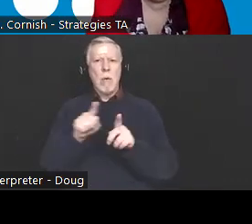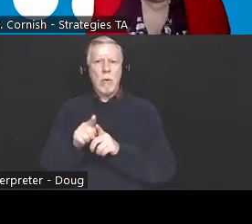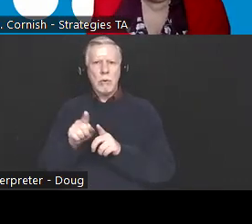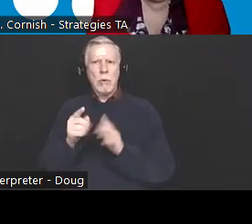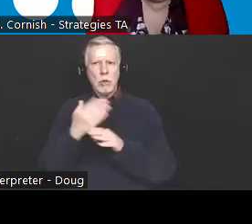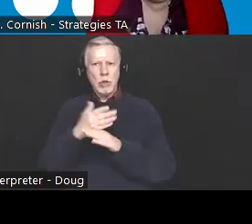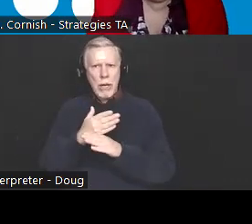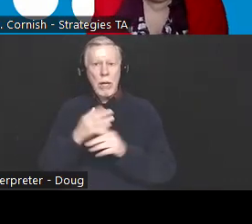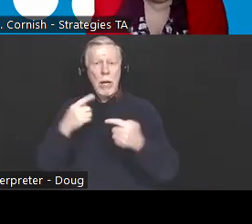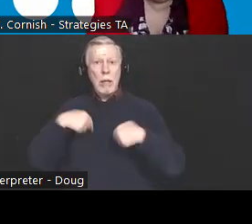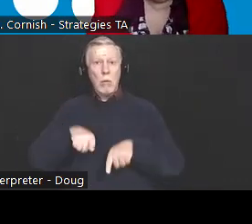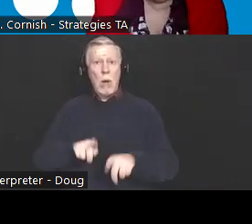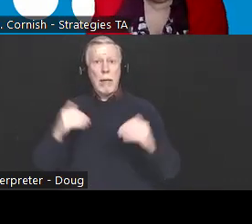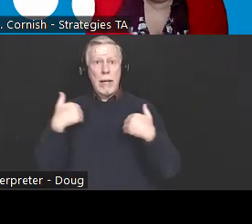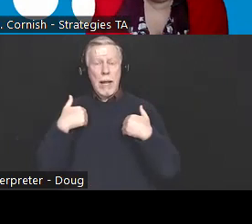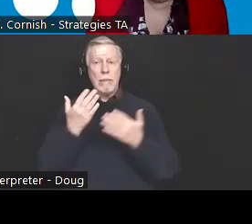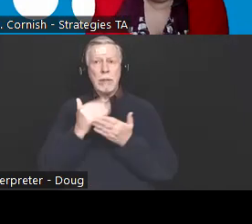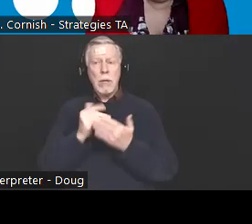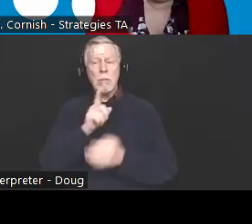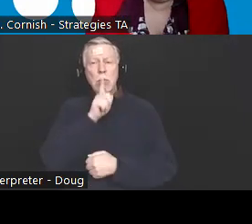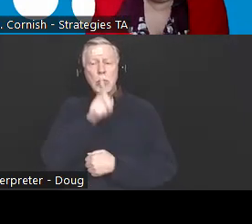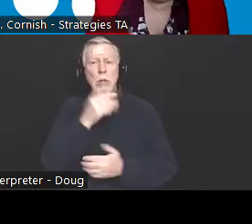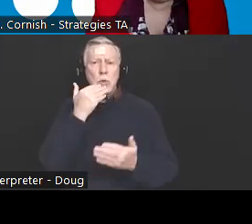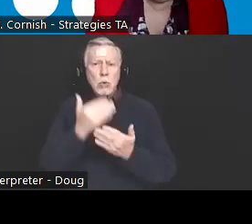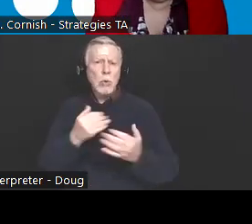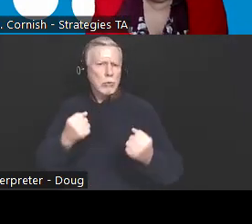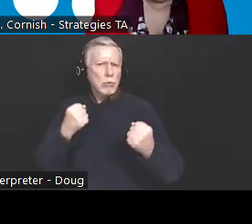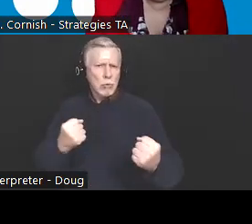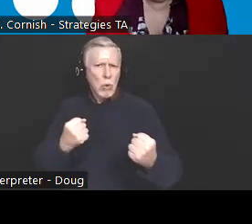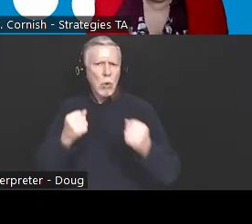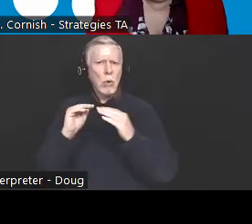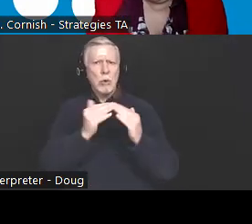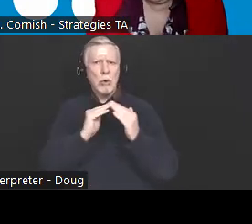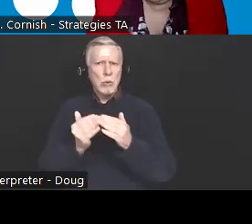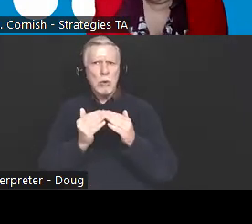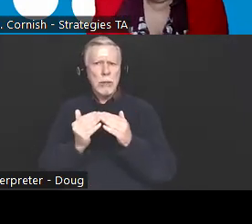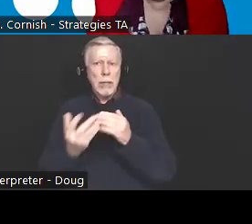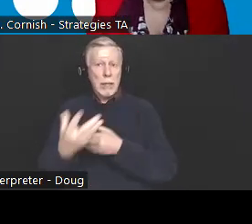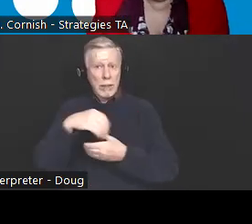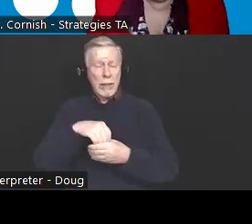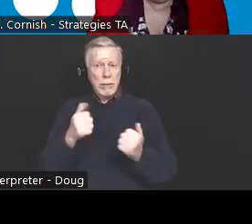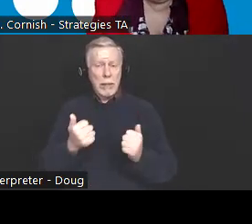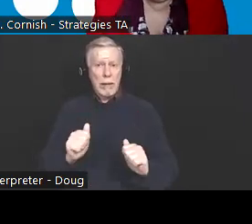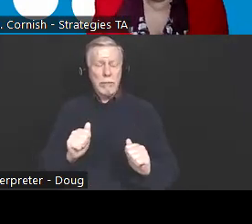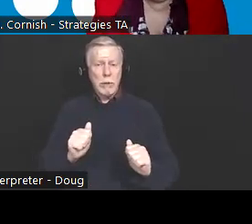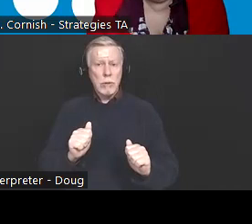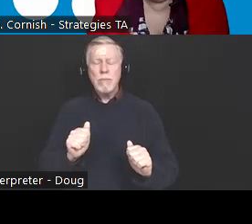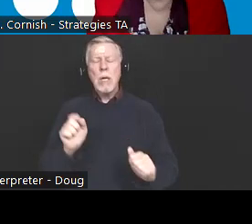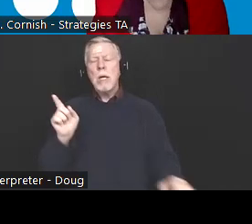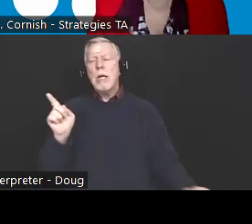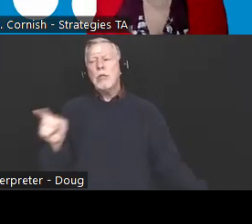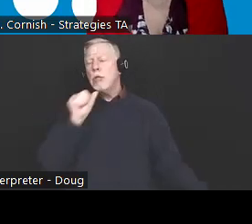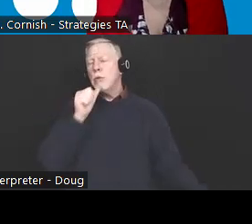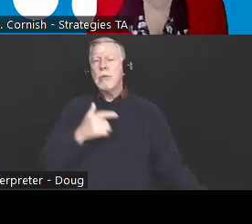having some really good, strong community engagement efforts, she wasn't feeling